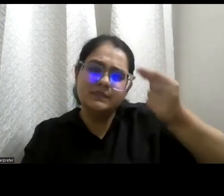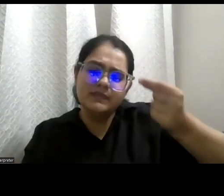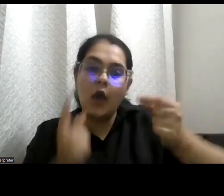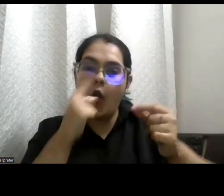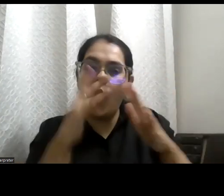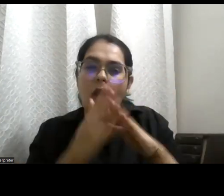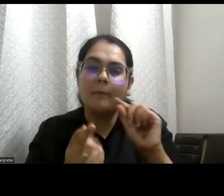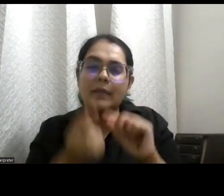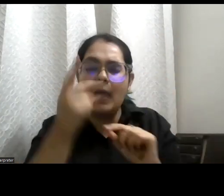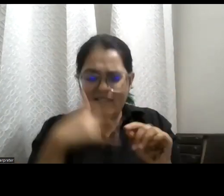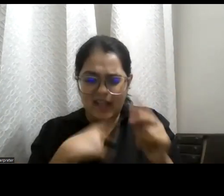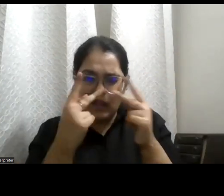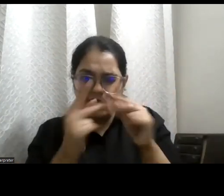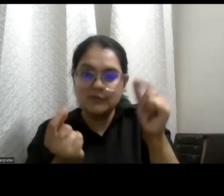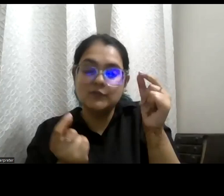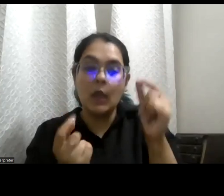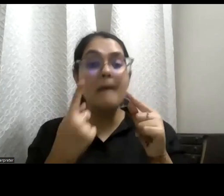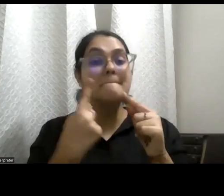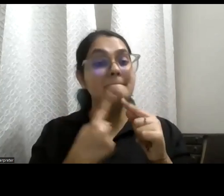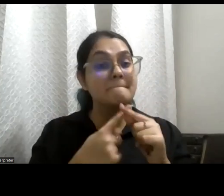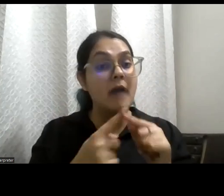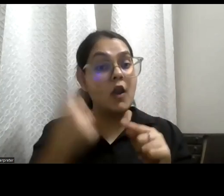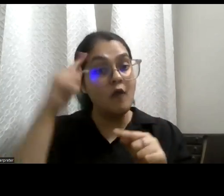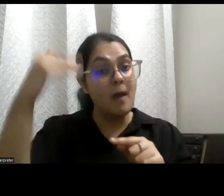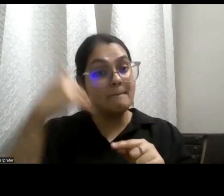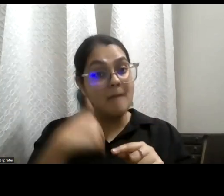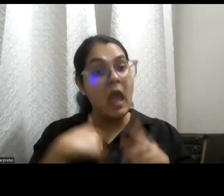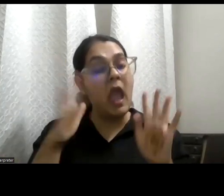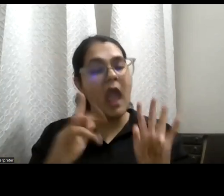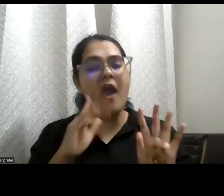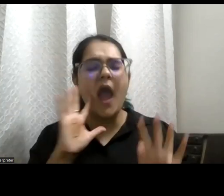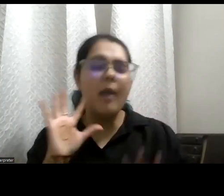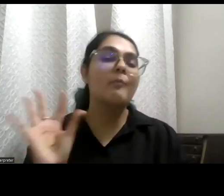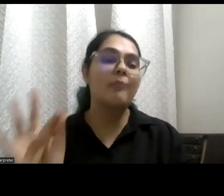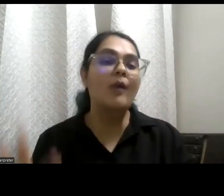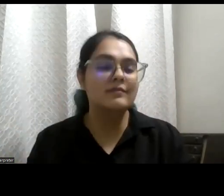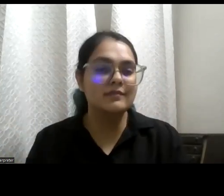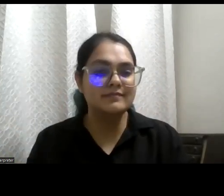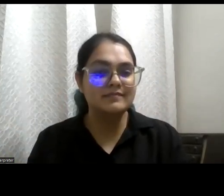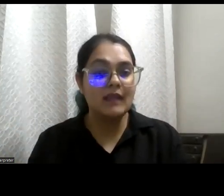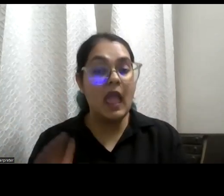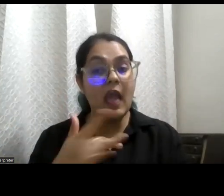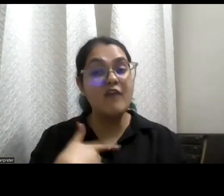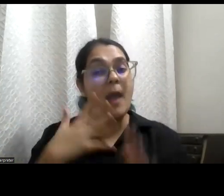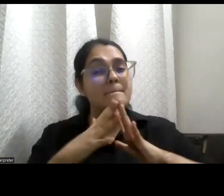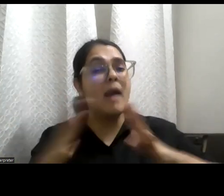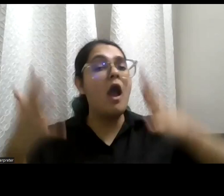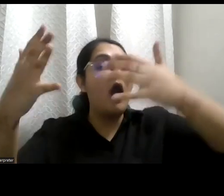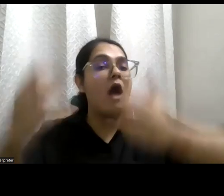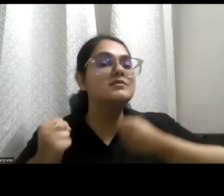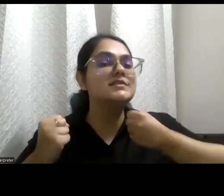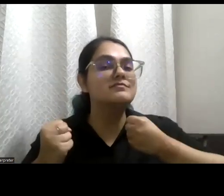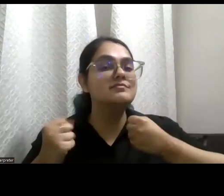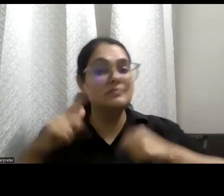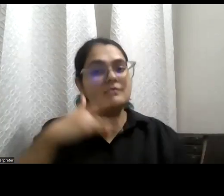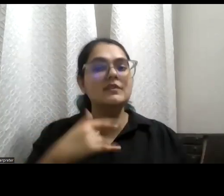very nominal difference, but it's a symbolic, and also it's a great achievement. I personally